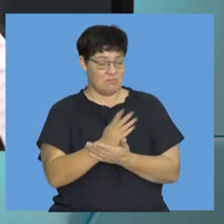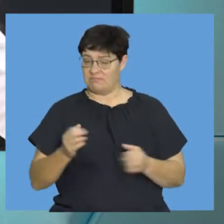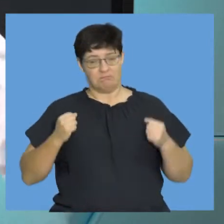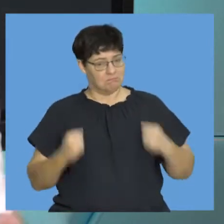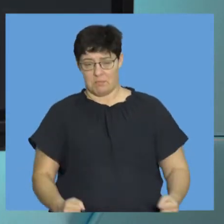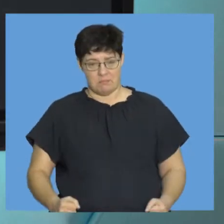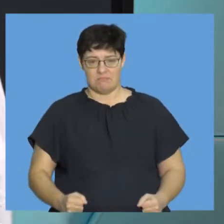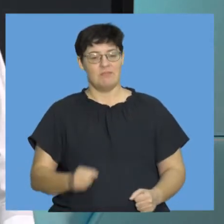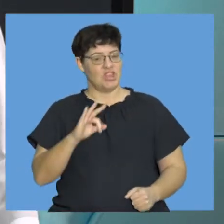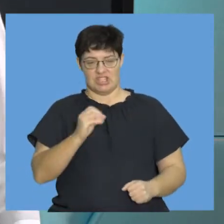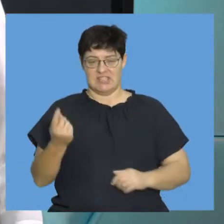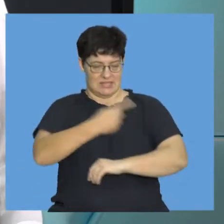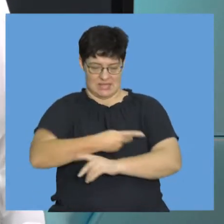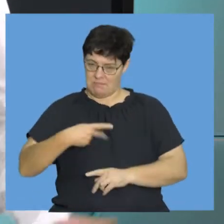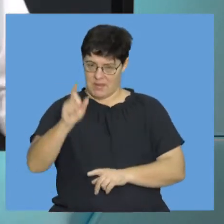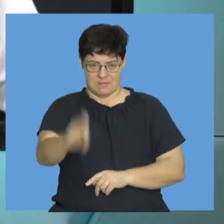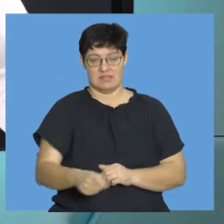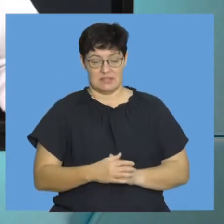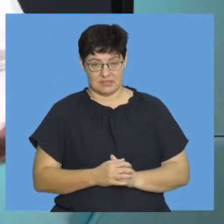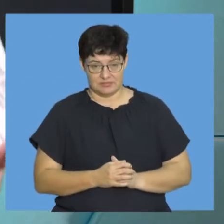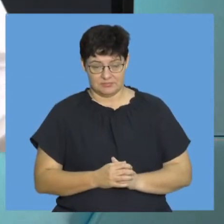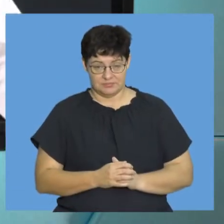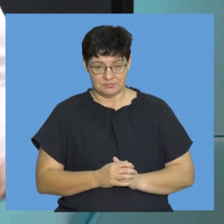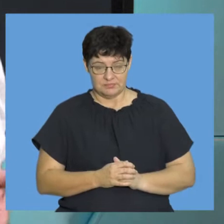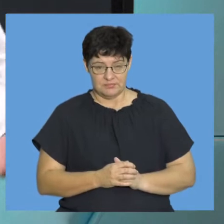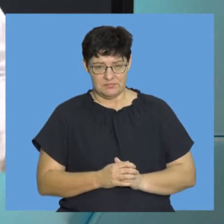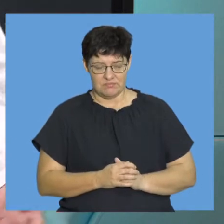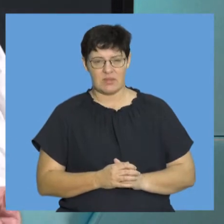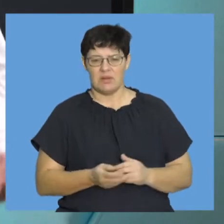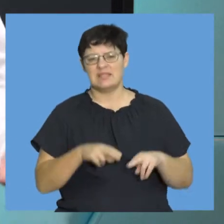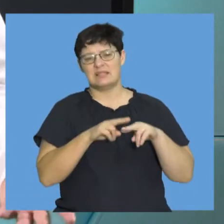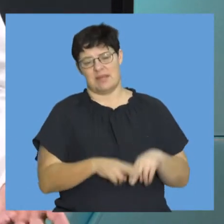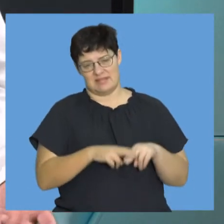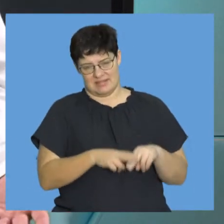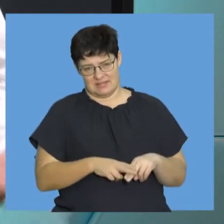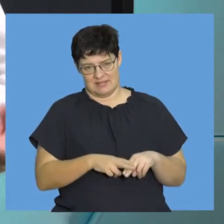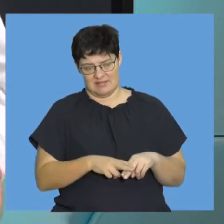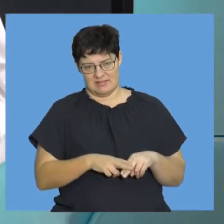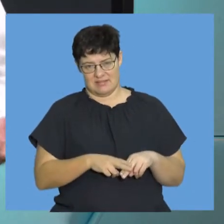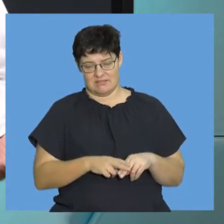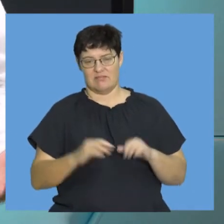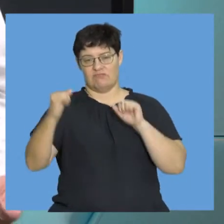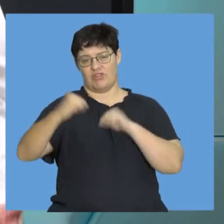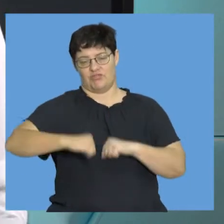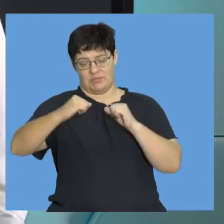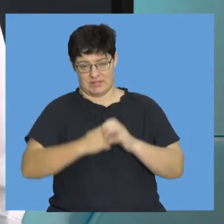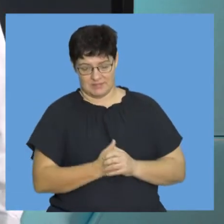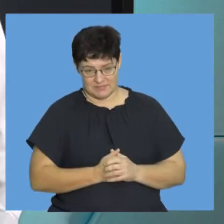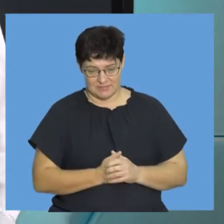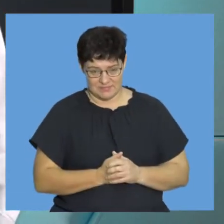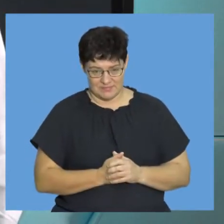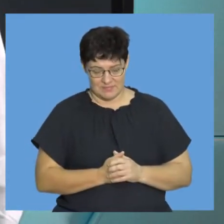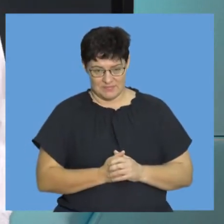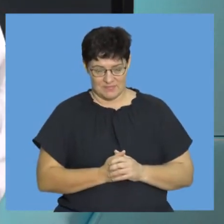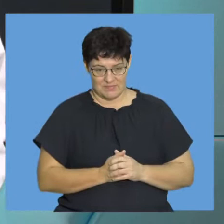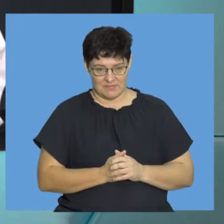you settle within 30 days as well, right? But that obviously will be entirely dependent on the question that we are